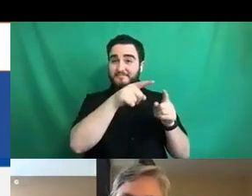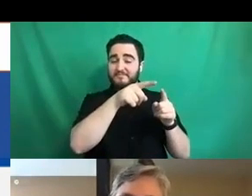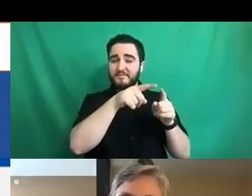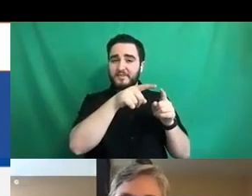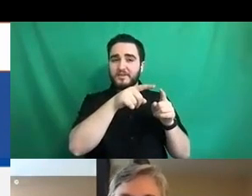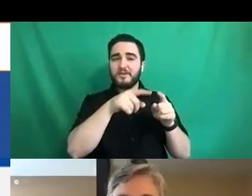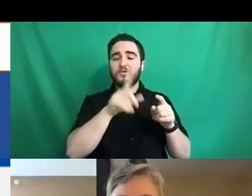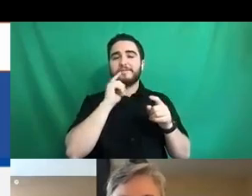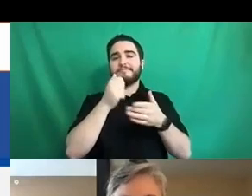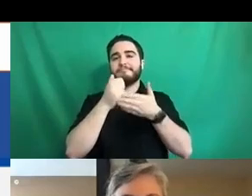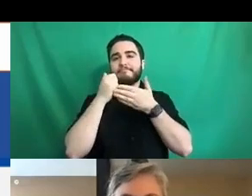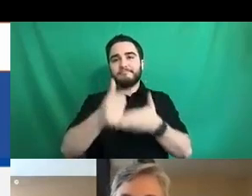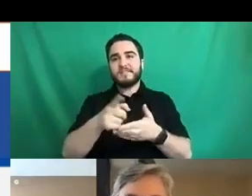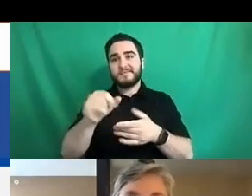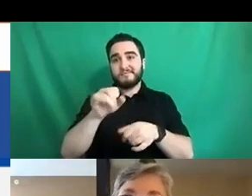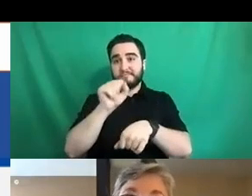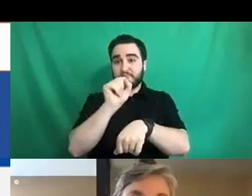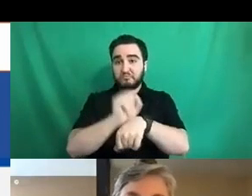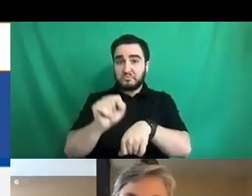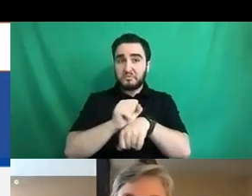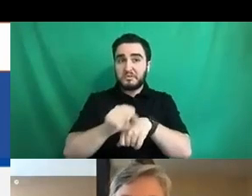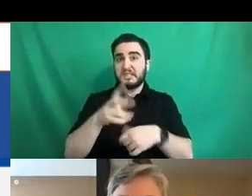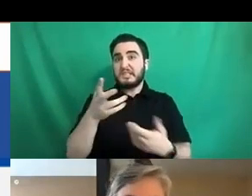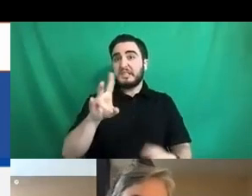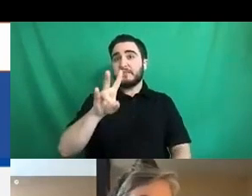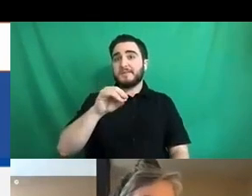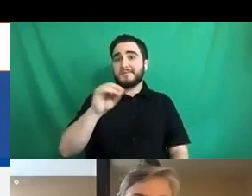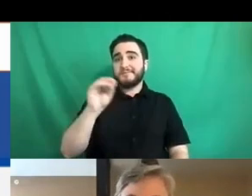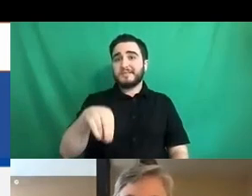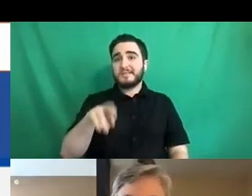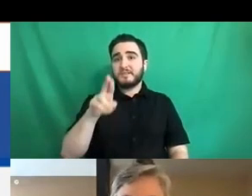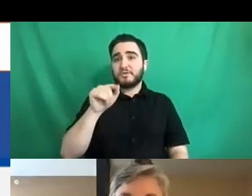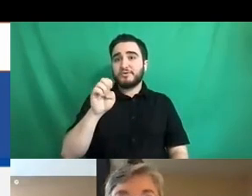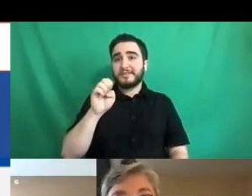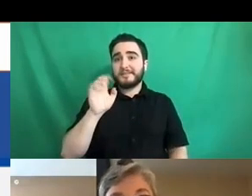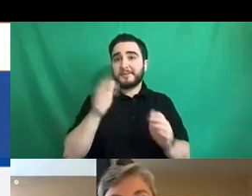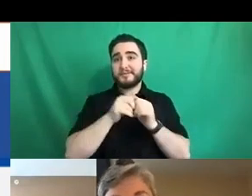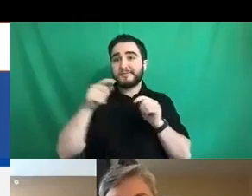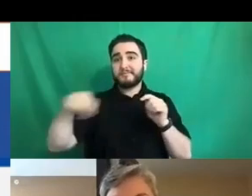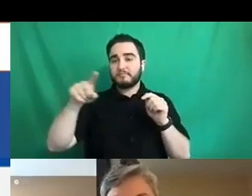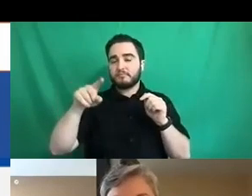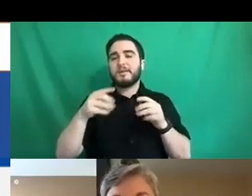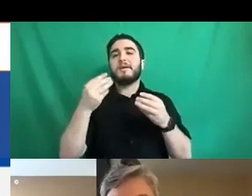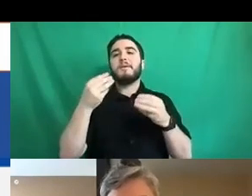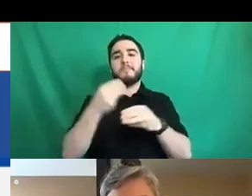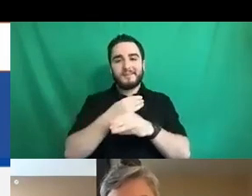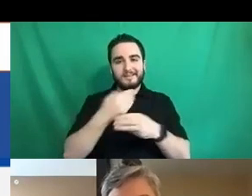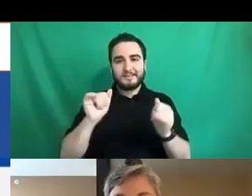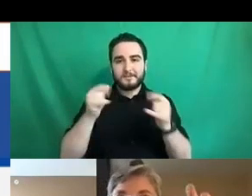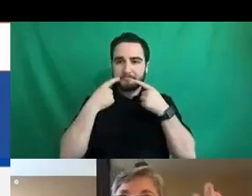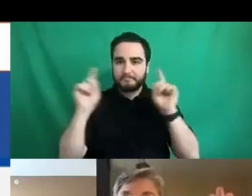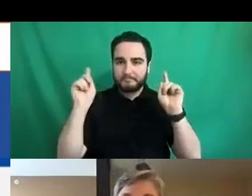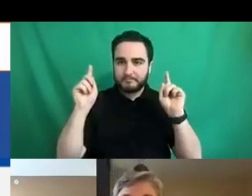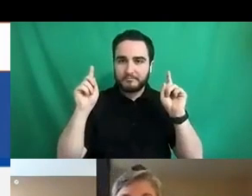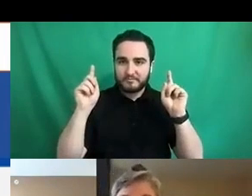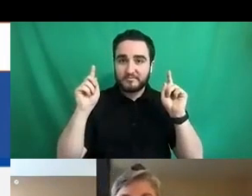also very helpful if somebody's working at 70% rate of their coworker, the math still works in our favor